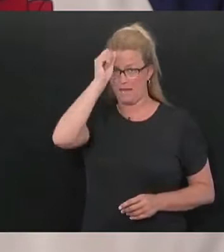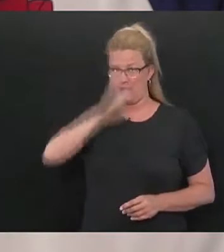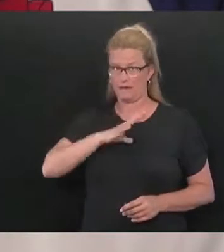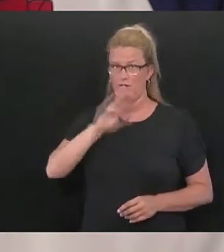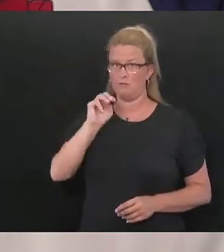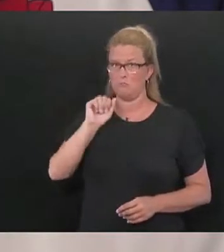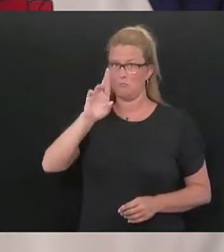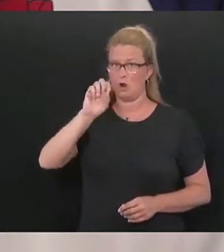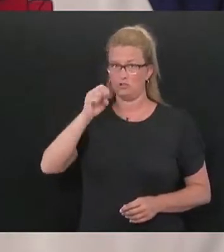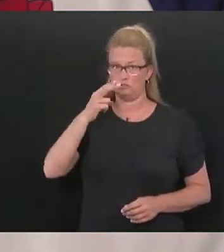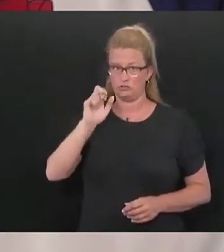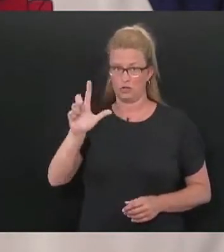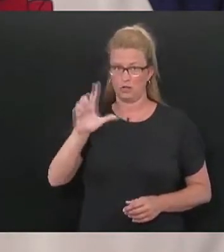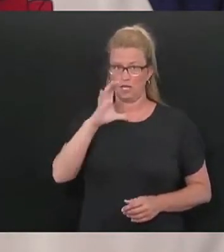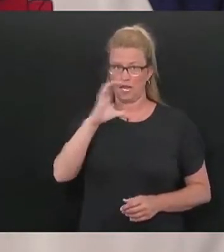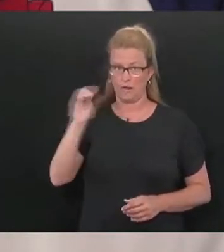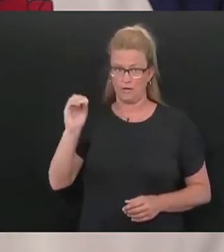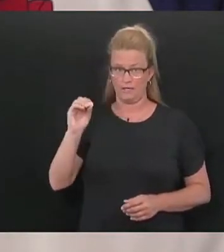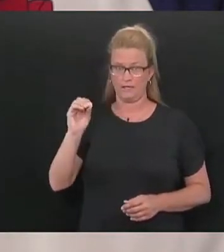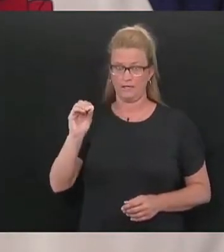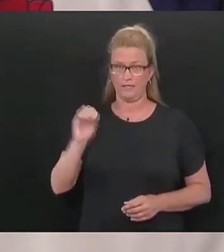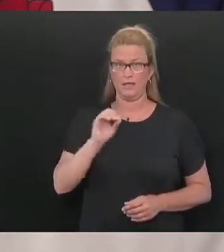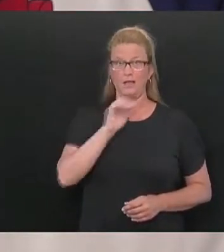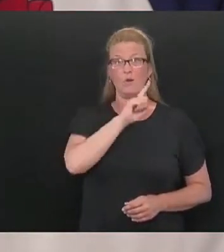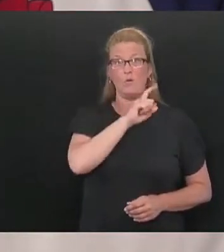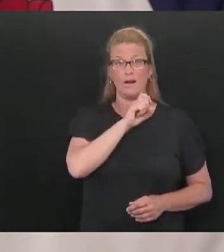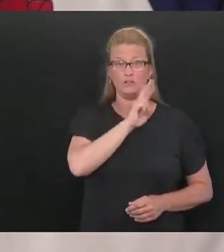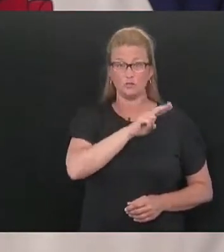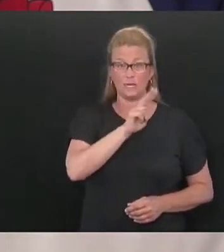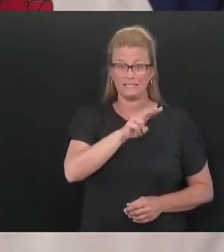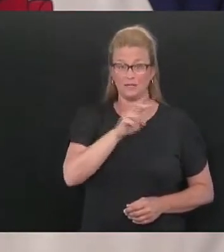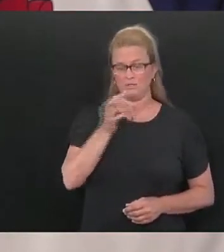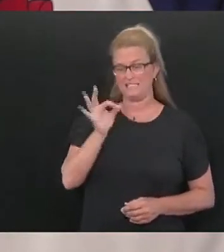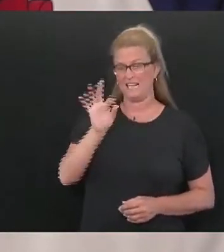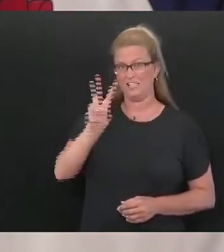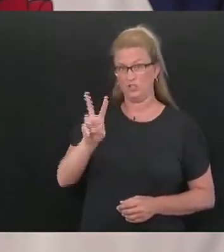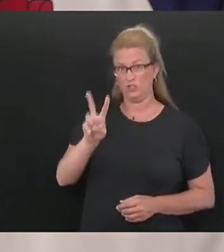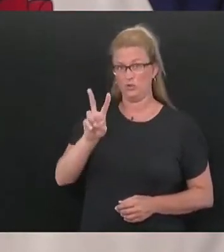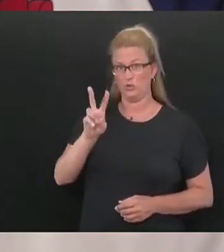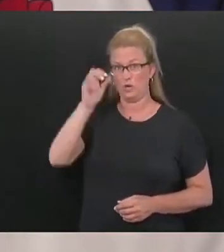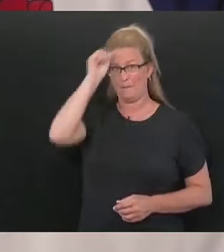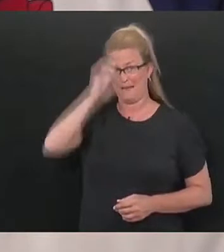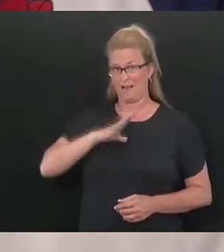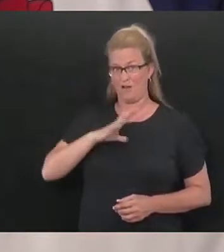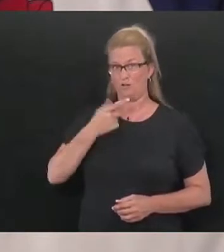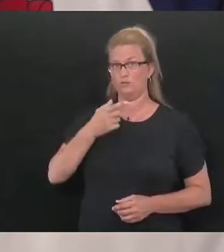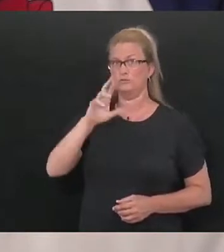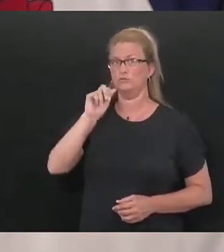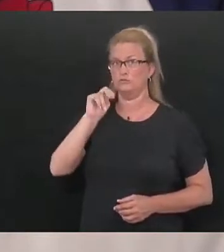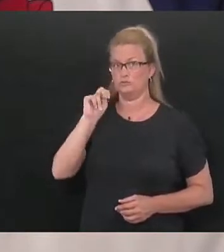County. The 122nd was a 92-year-old male from Grant County.